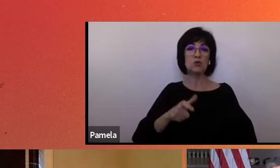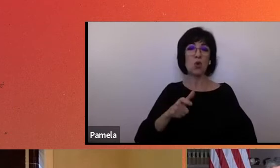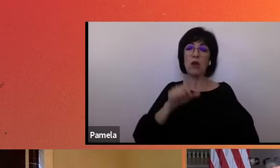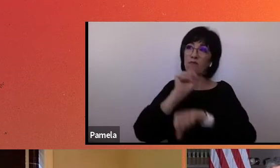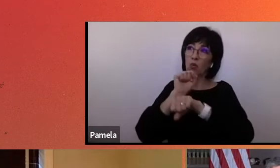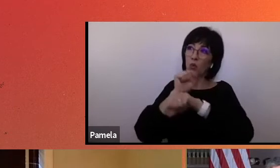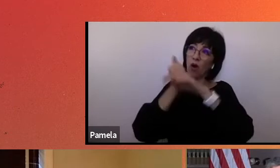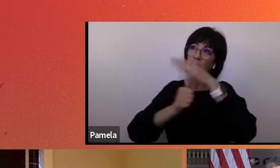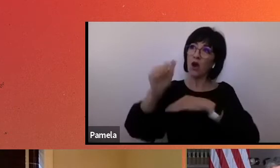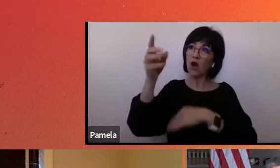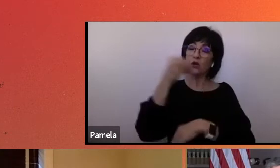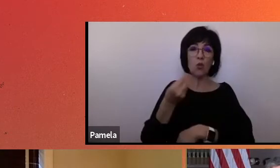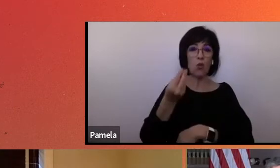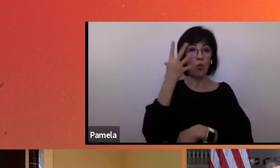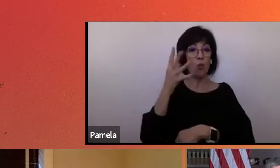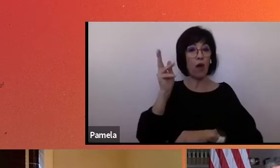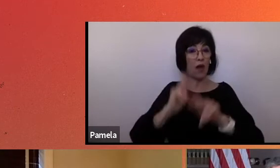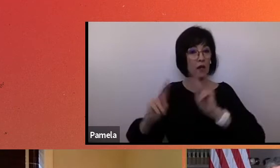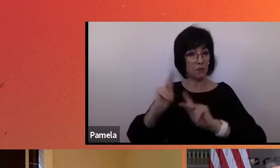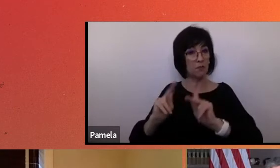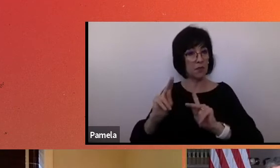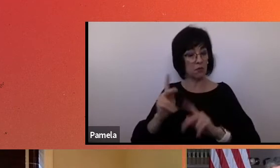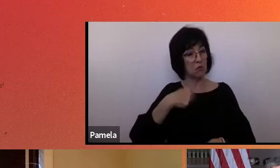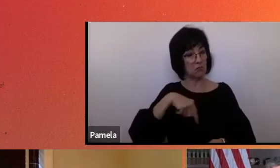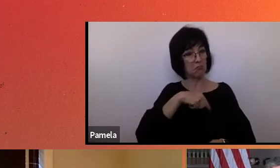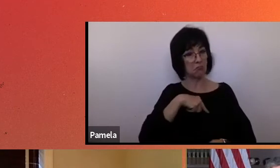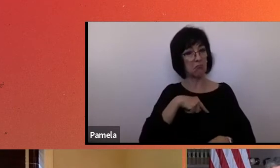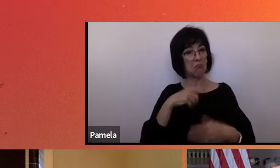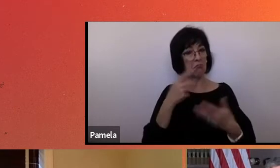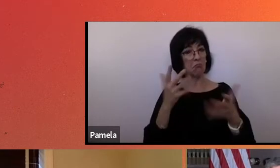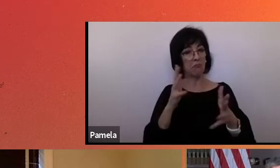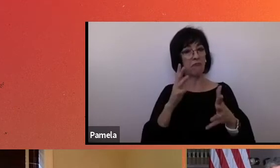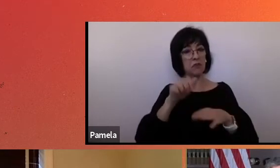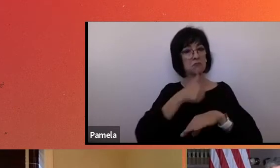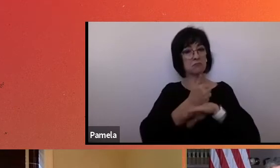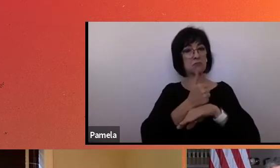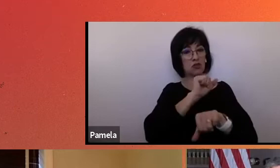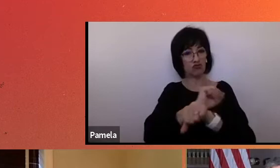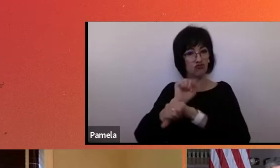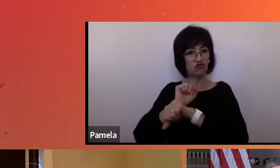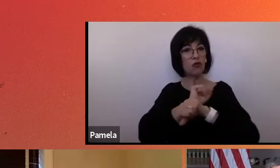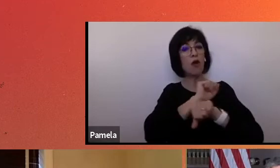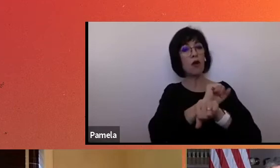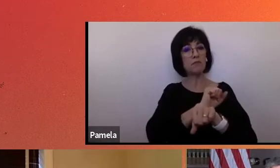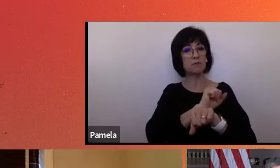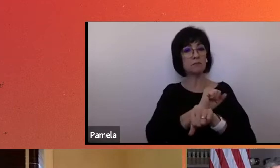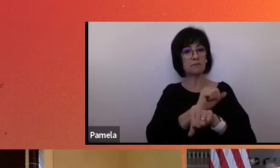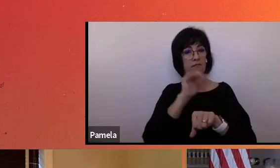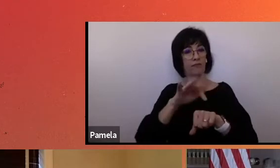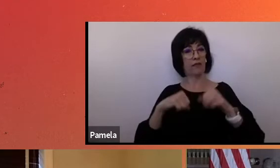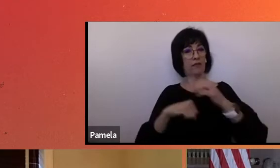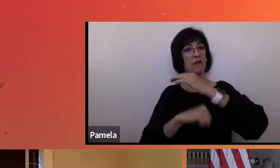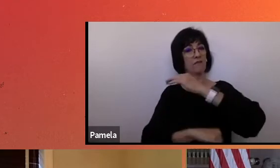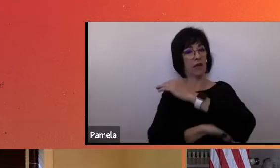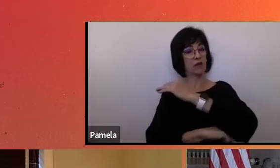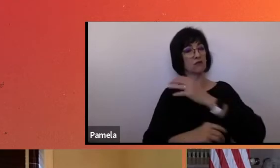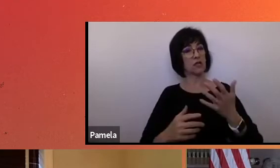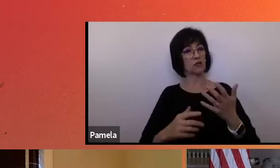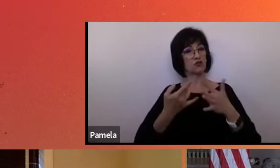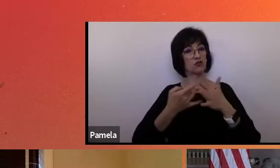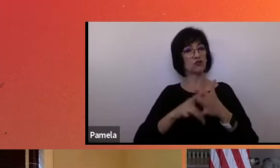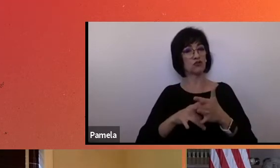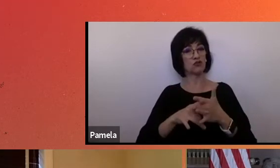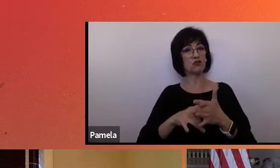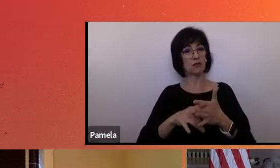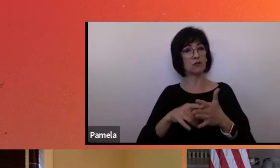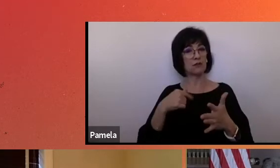Although we all did get jobs because that was where we got the foundation, but we actually found that our salaries were